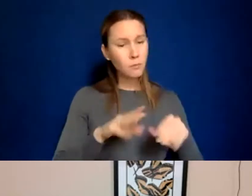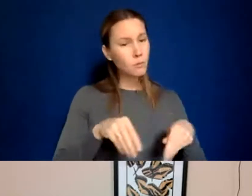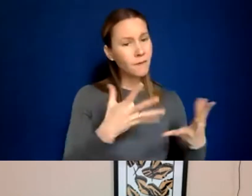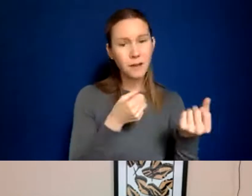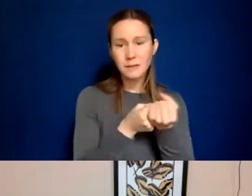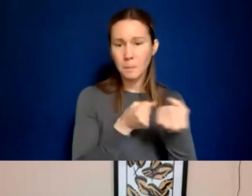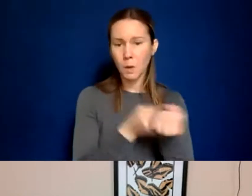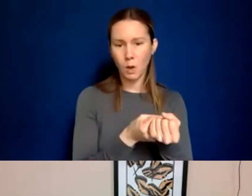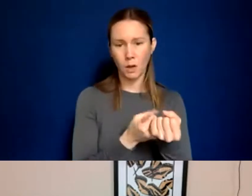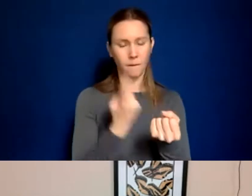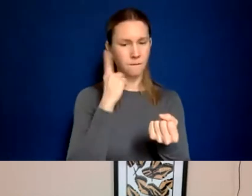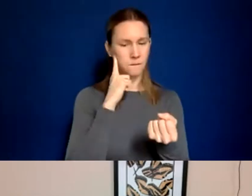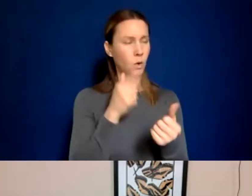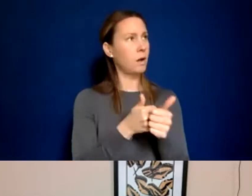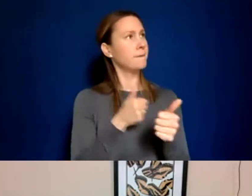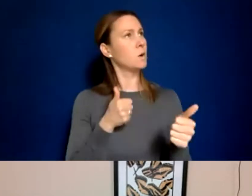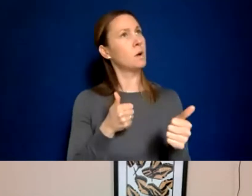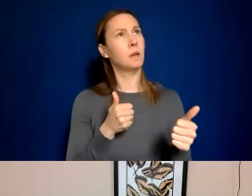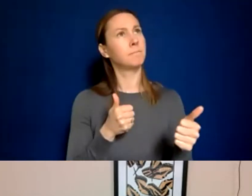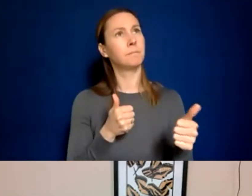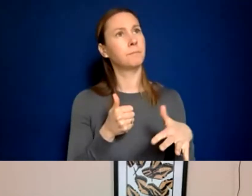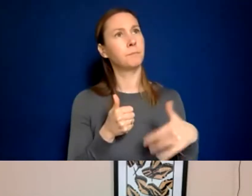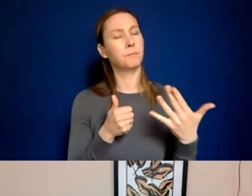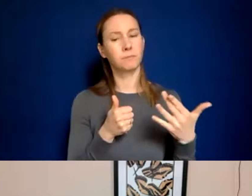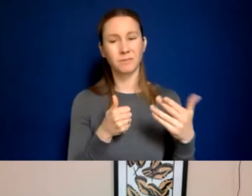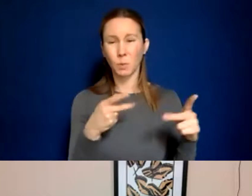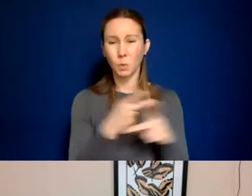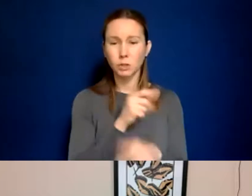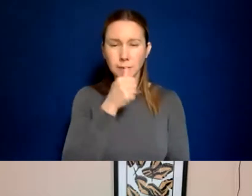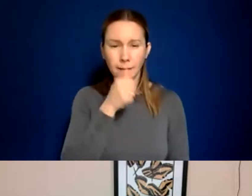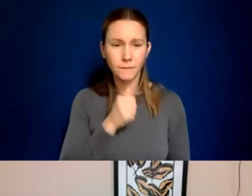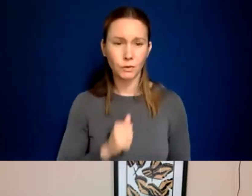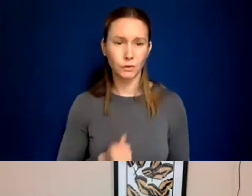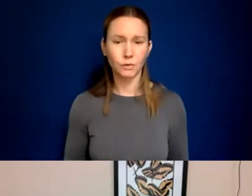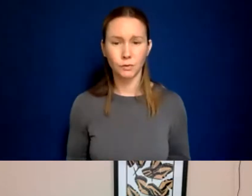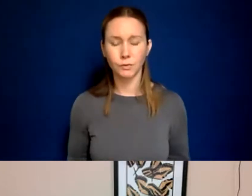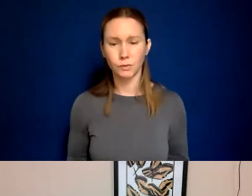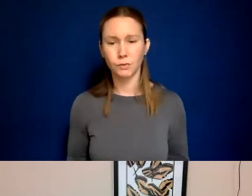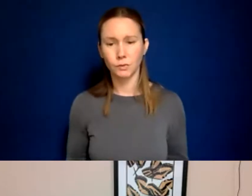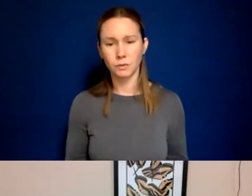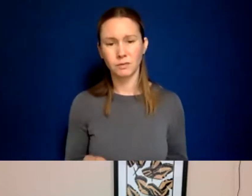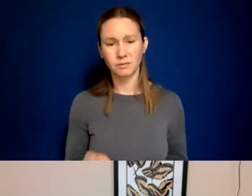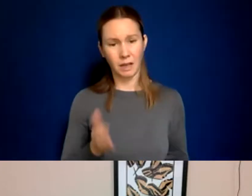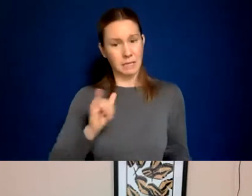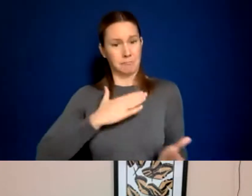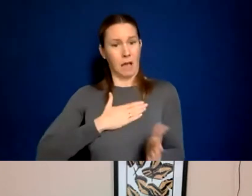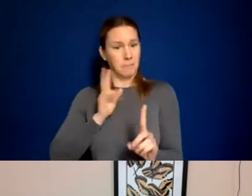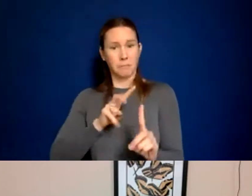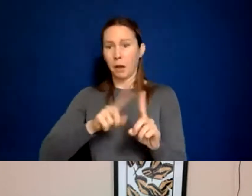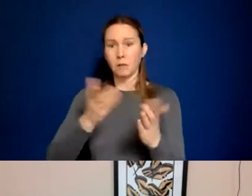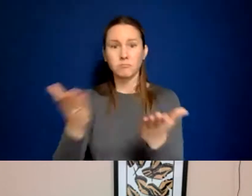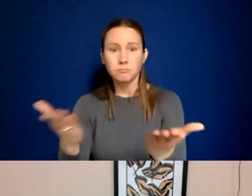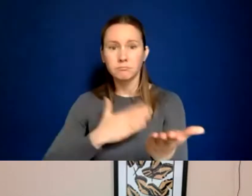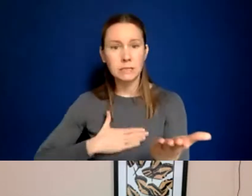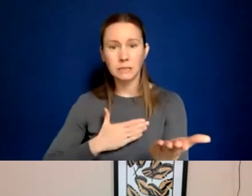to prevent the suffering. So this is my stand, but please, I would like to